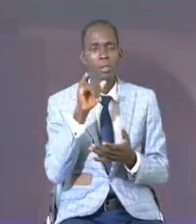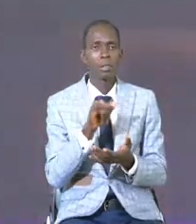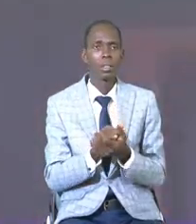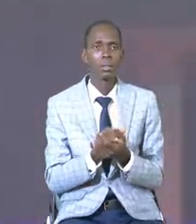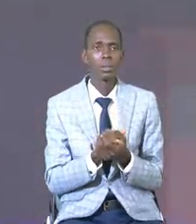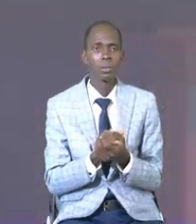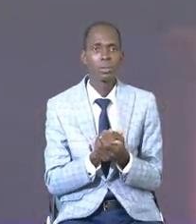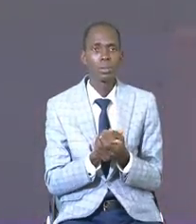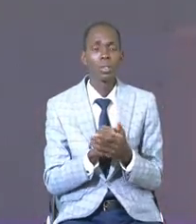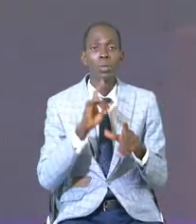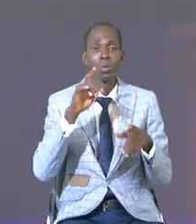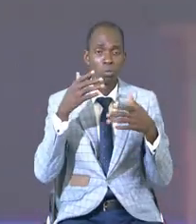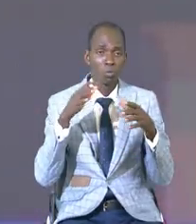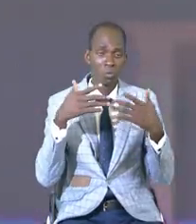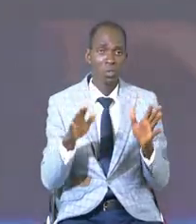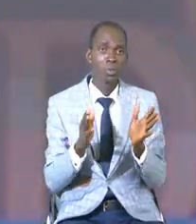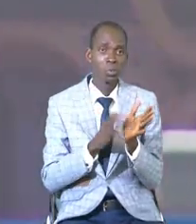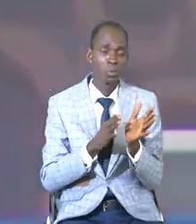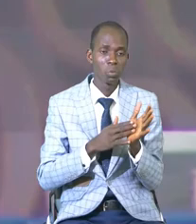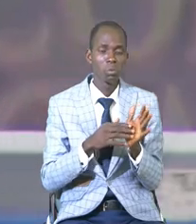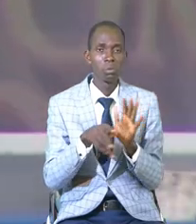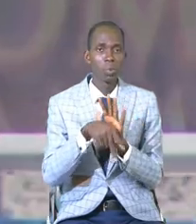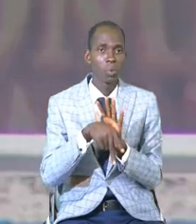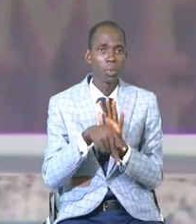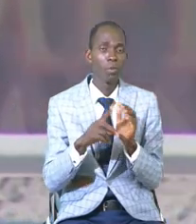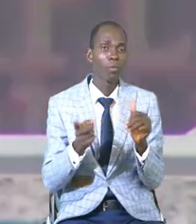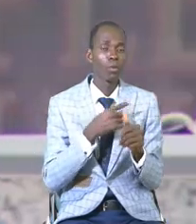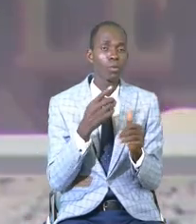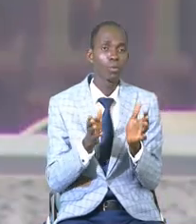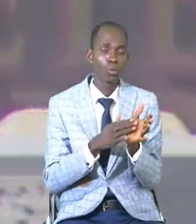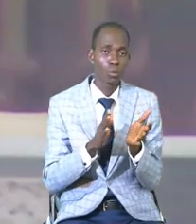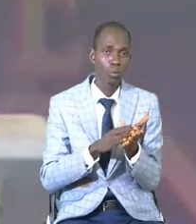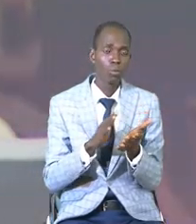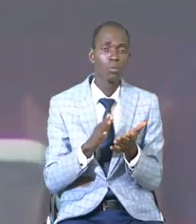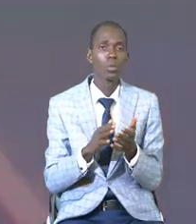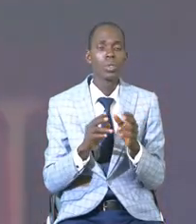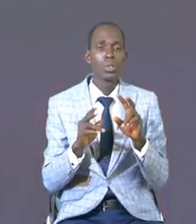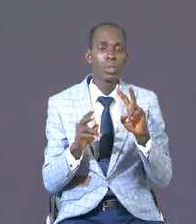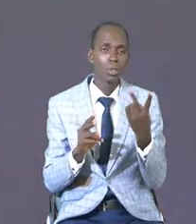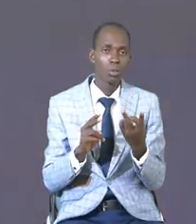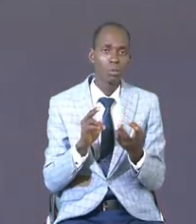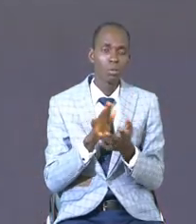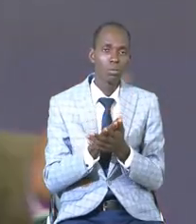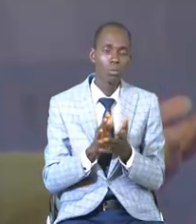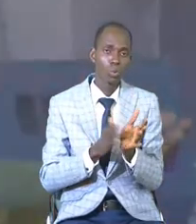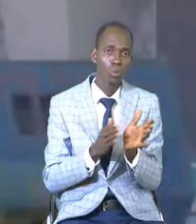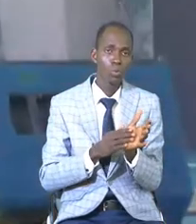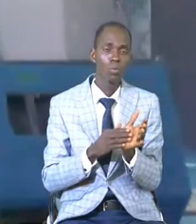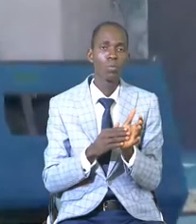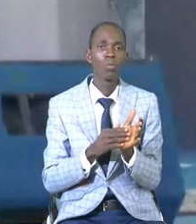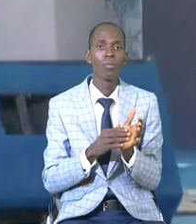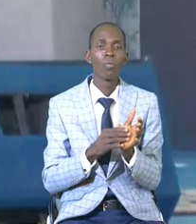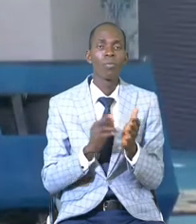gone through schooling, primary, got certificate, secondary, got certificate,